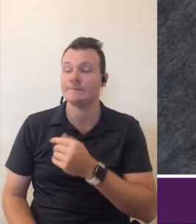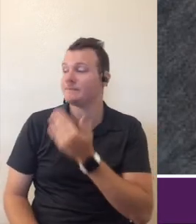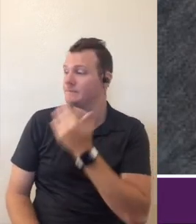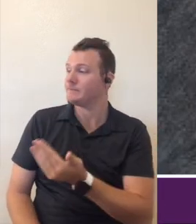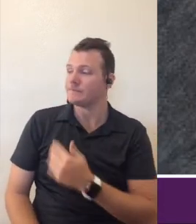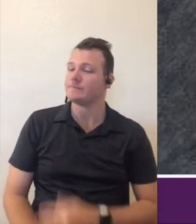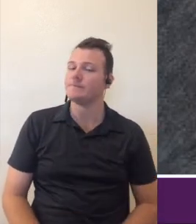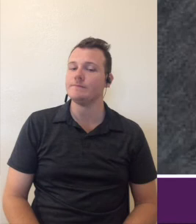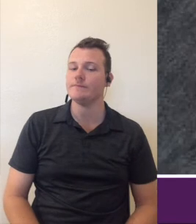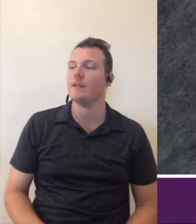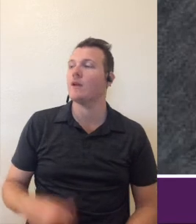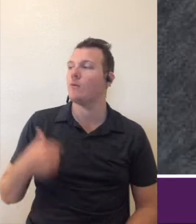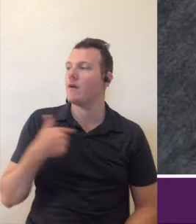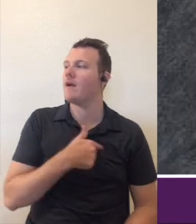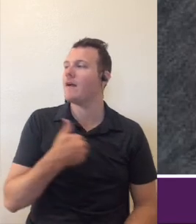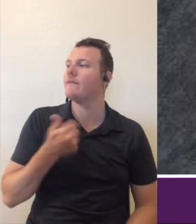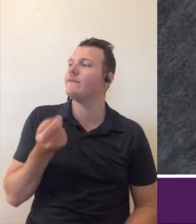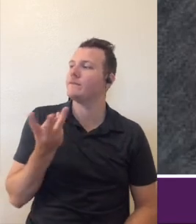into the right places.